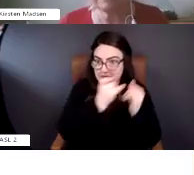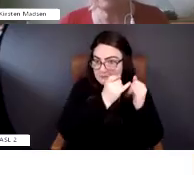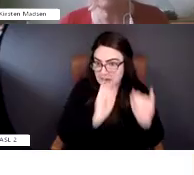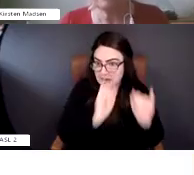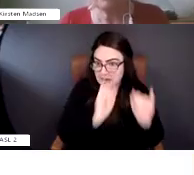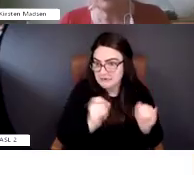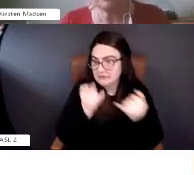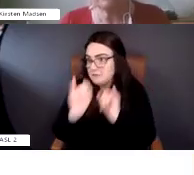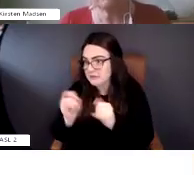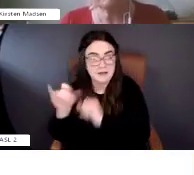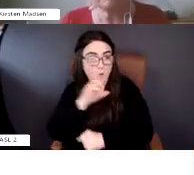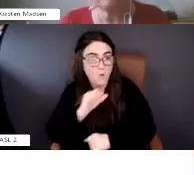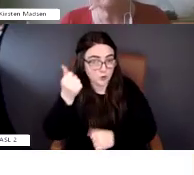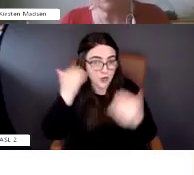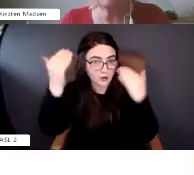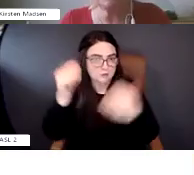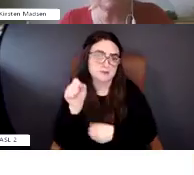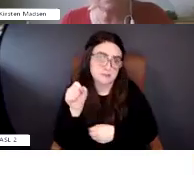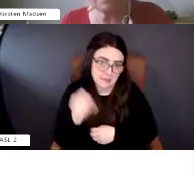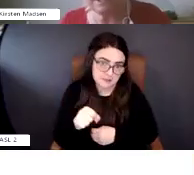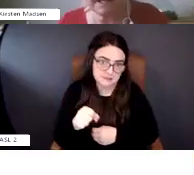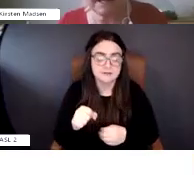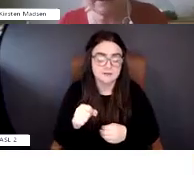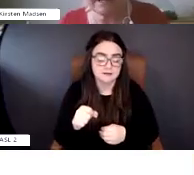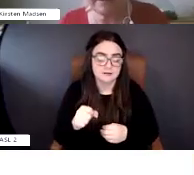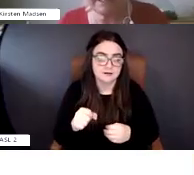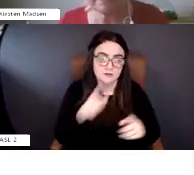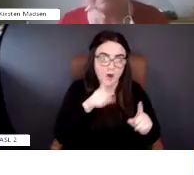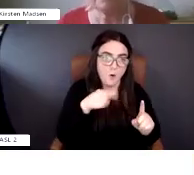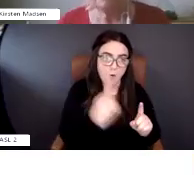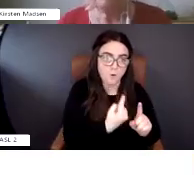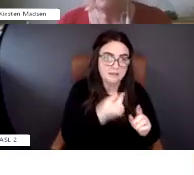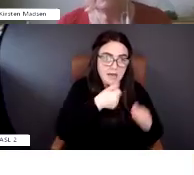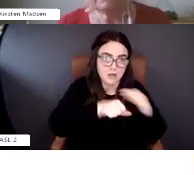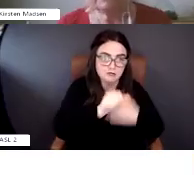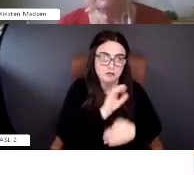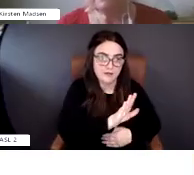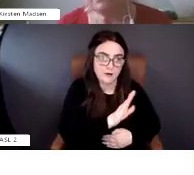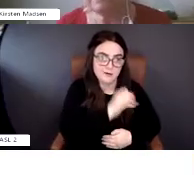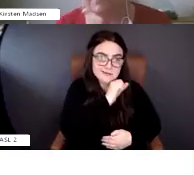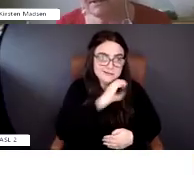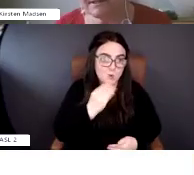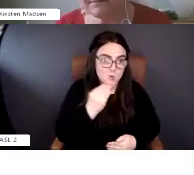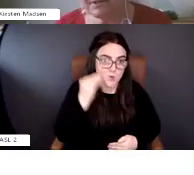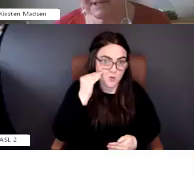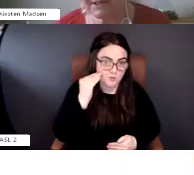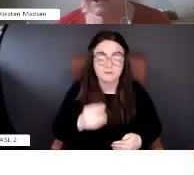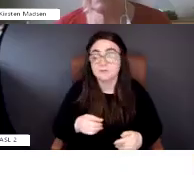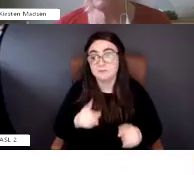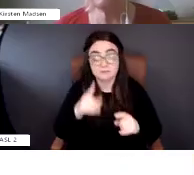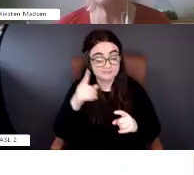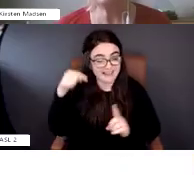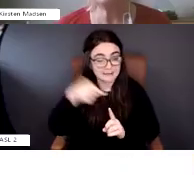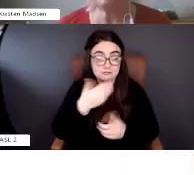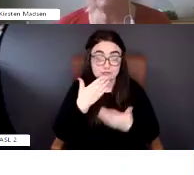adults, they've also been able to use it in other areas because it creates policies and